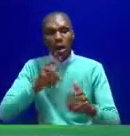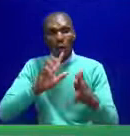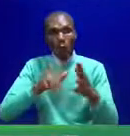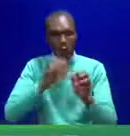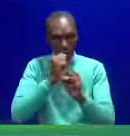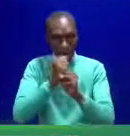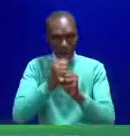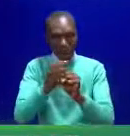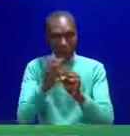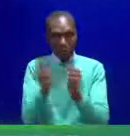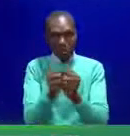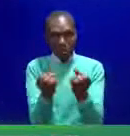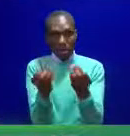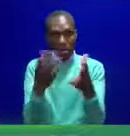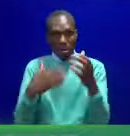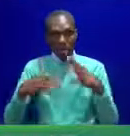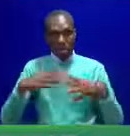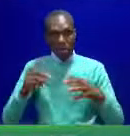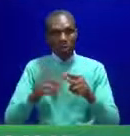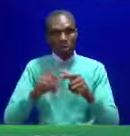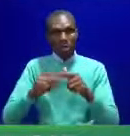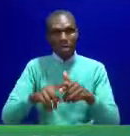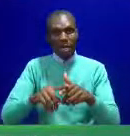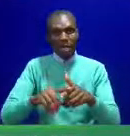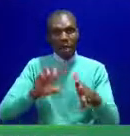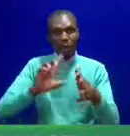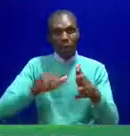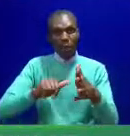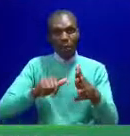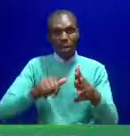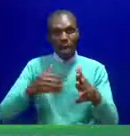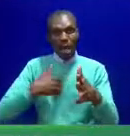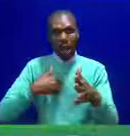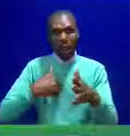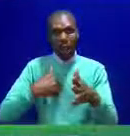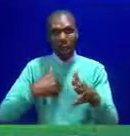people so that we achieve the goals that we are responsible for, but more importantly,